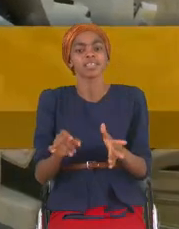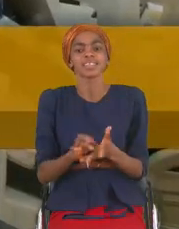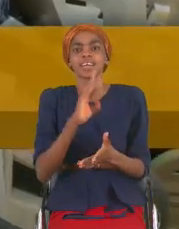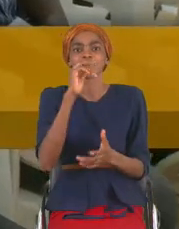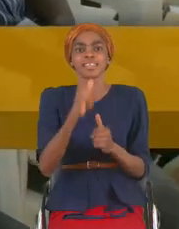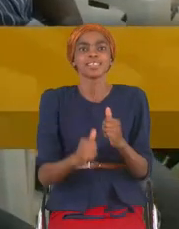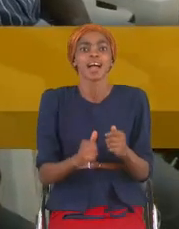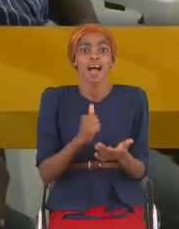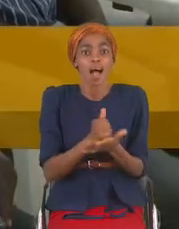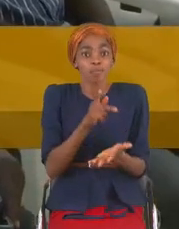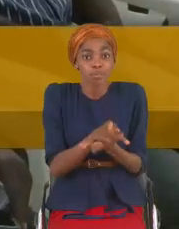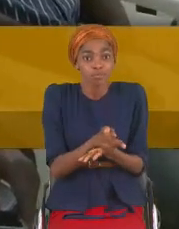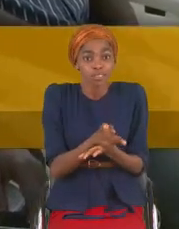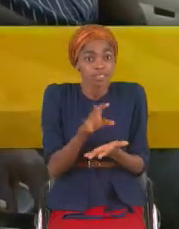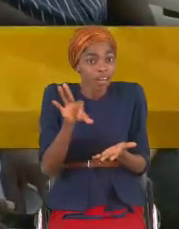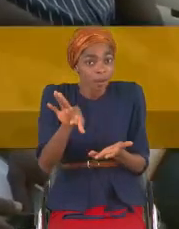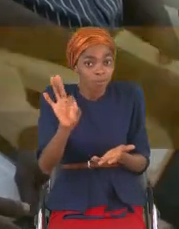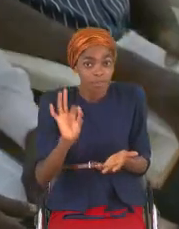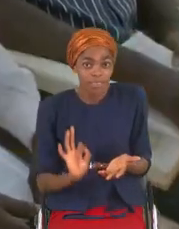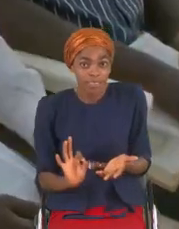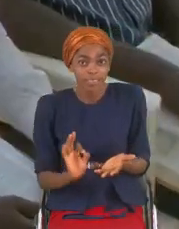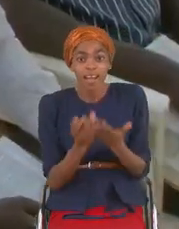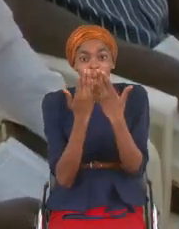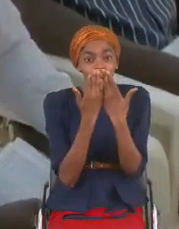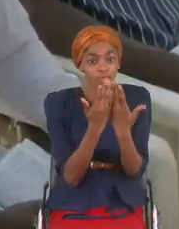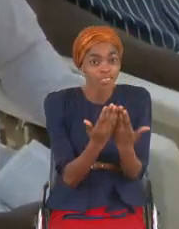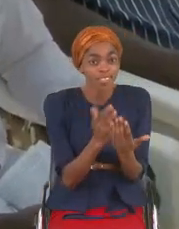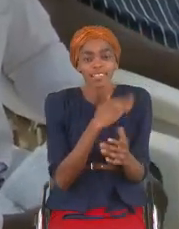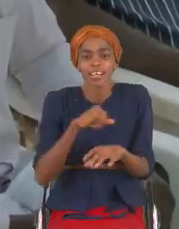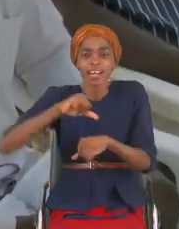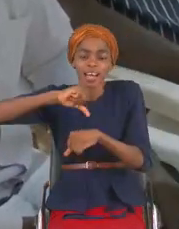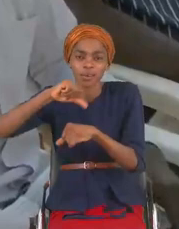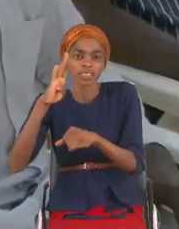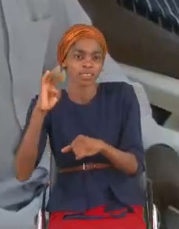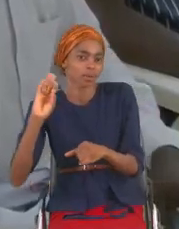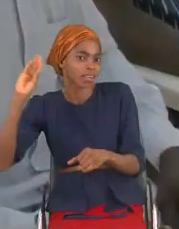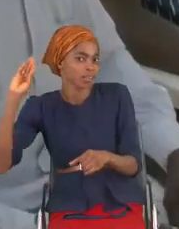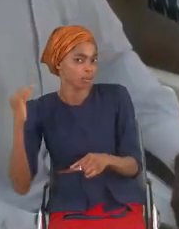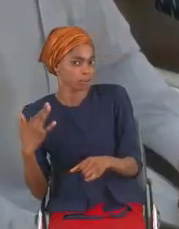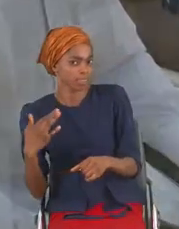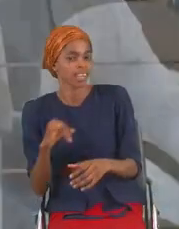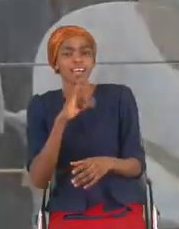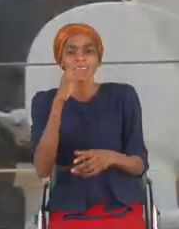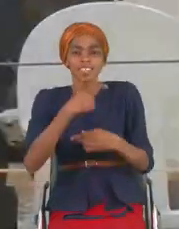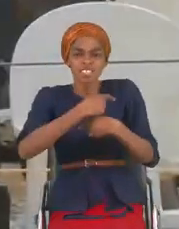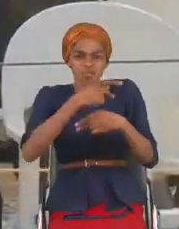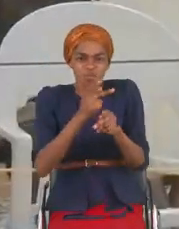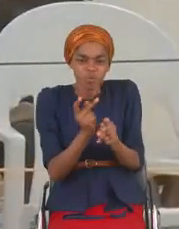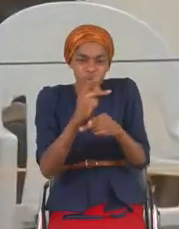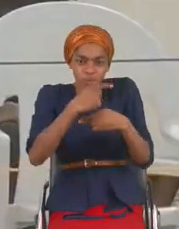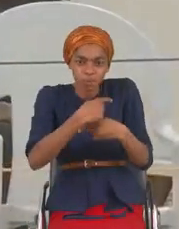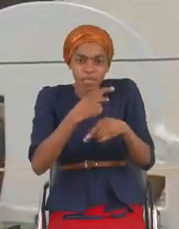approved, appointed, appreciated, anointed by God. He is reproducing